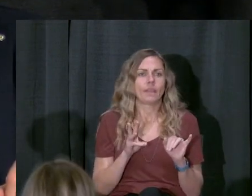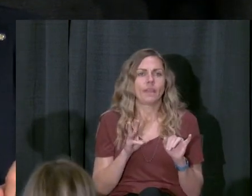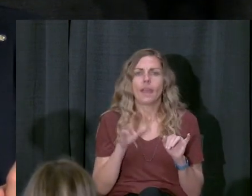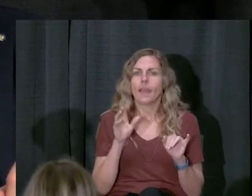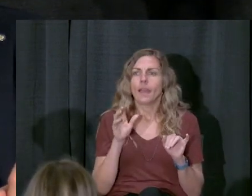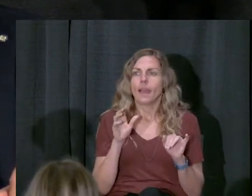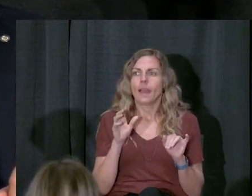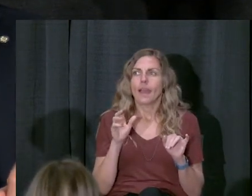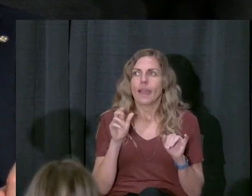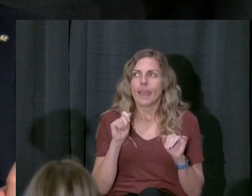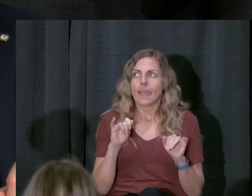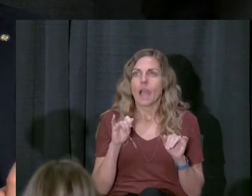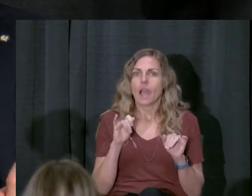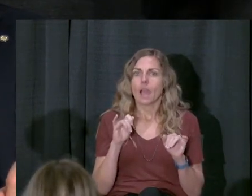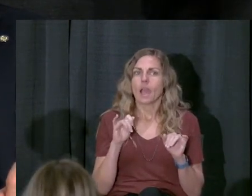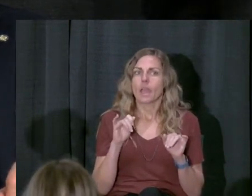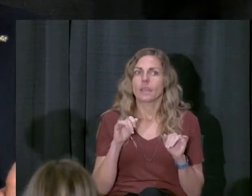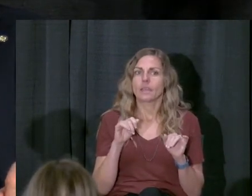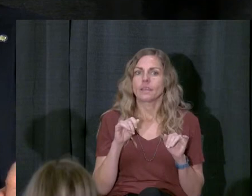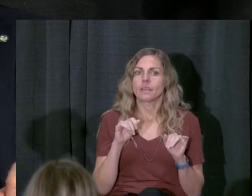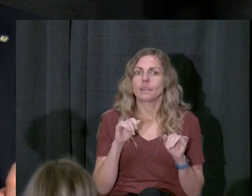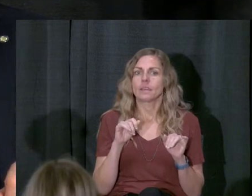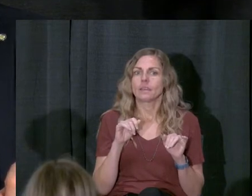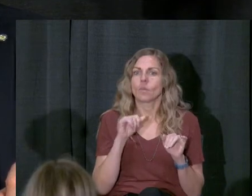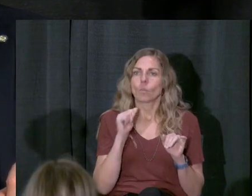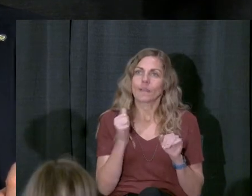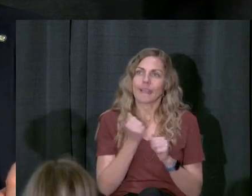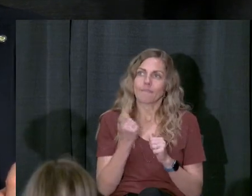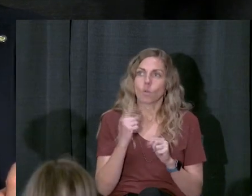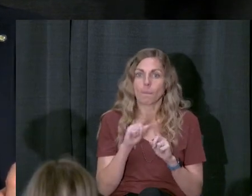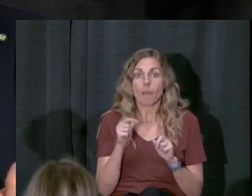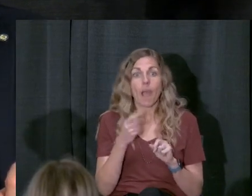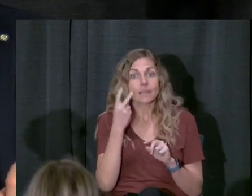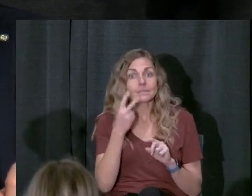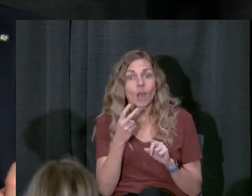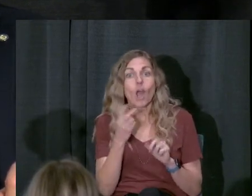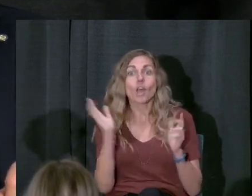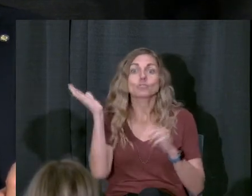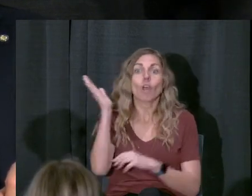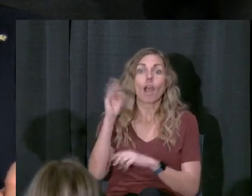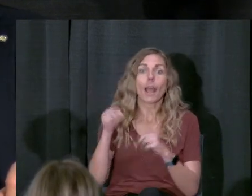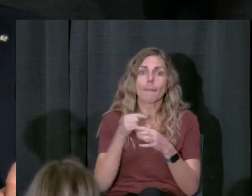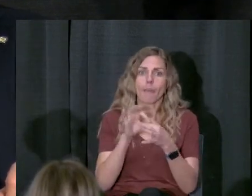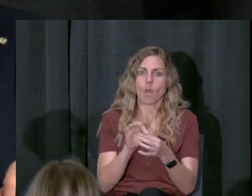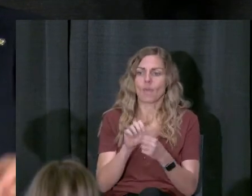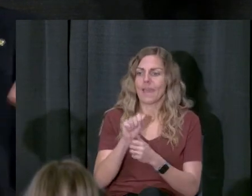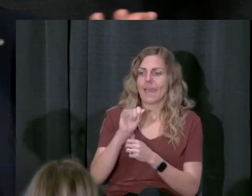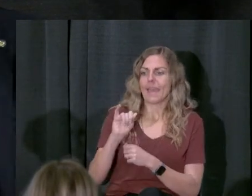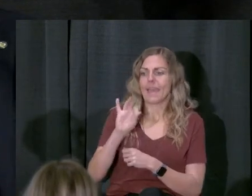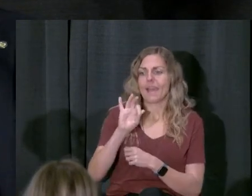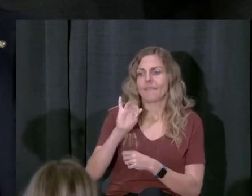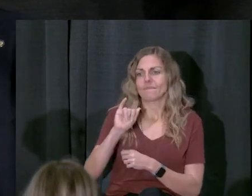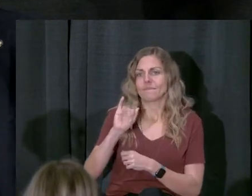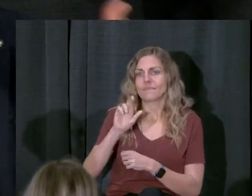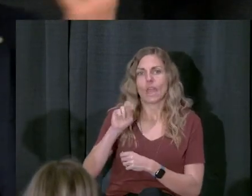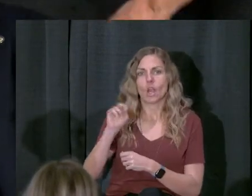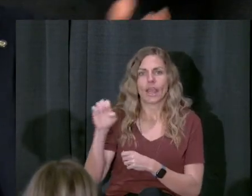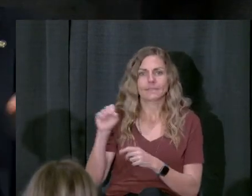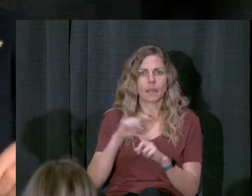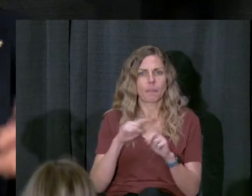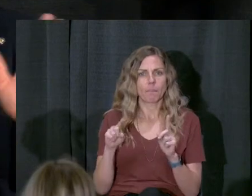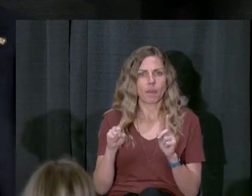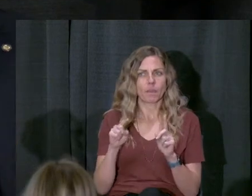everywhere, and yet I saw a talk on AI fairness, and it was like the same talk I gave in